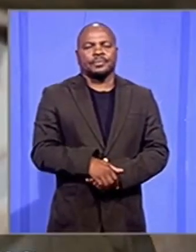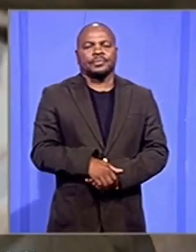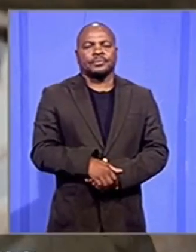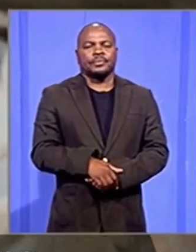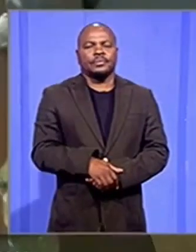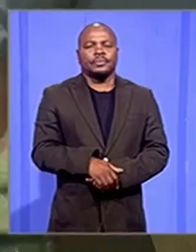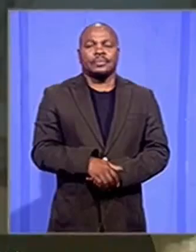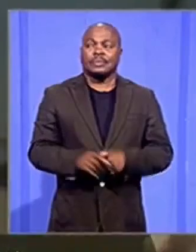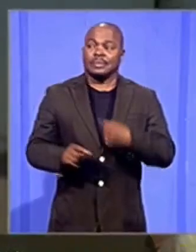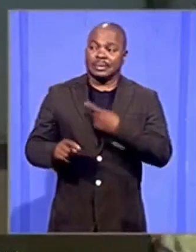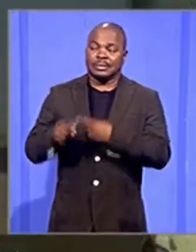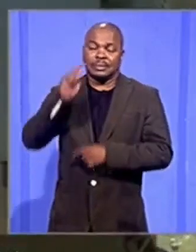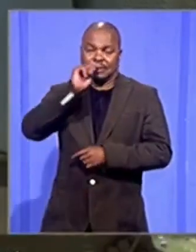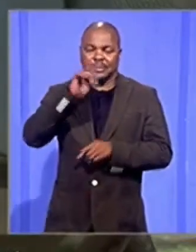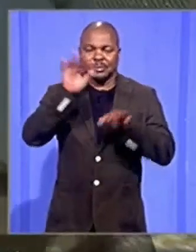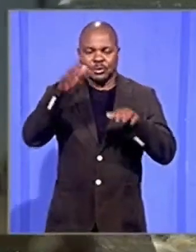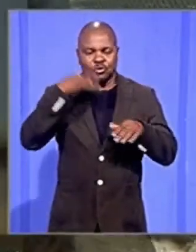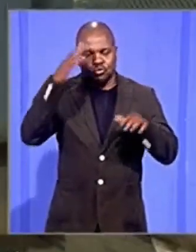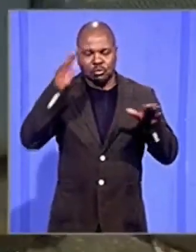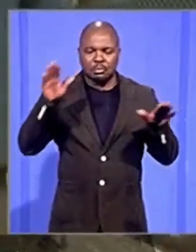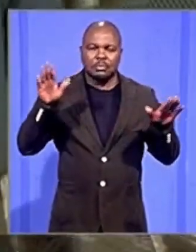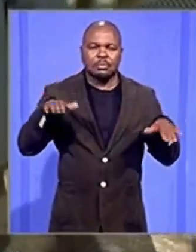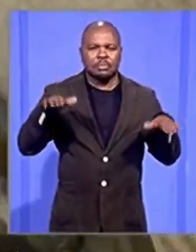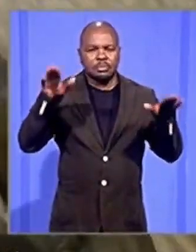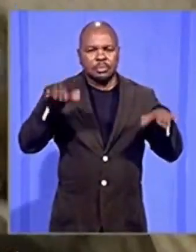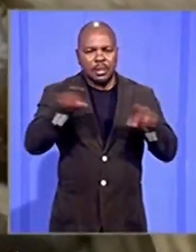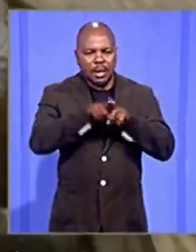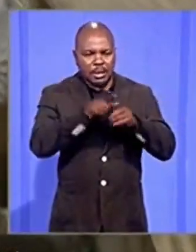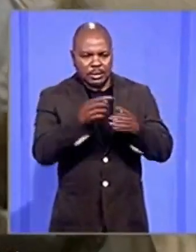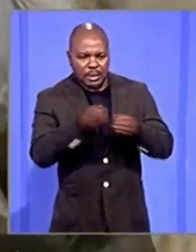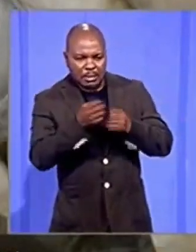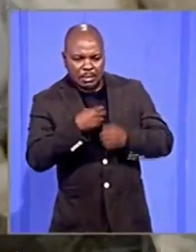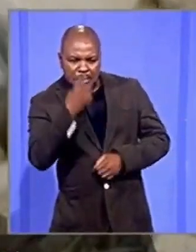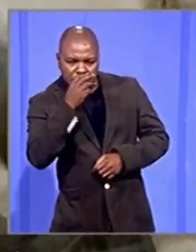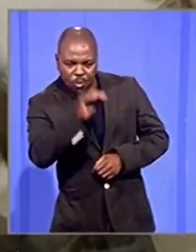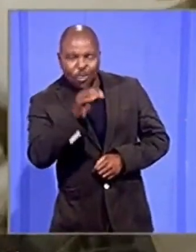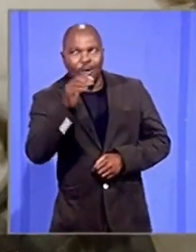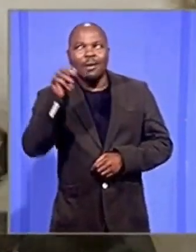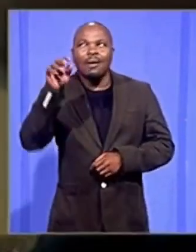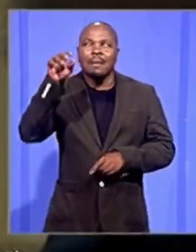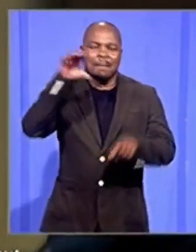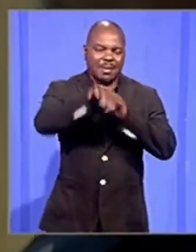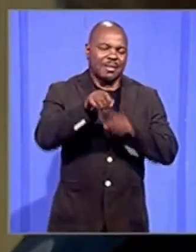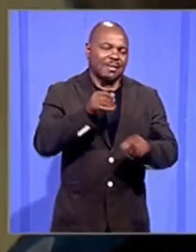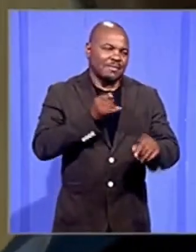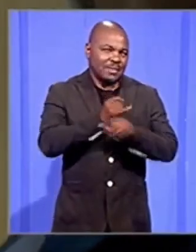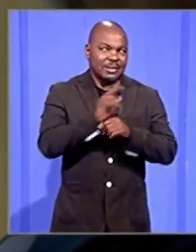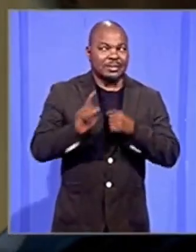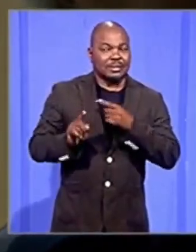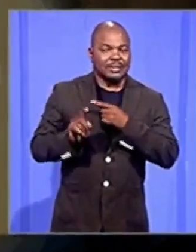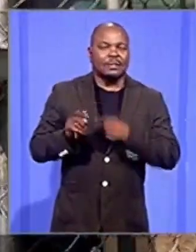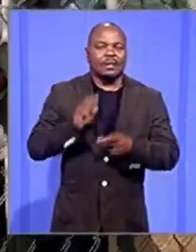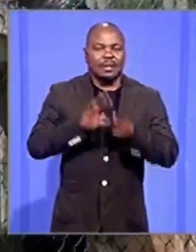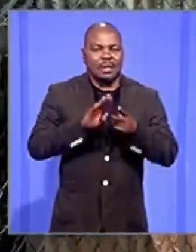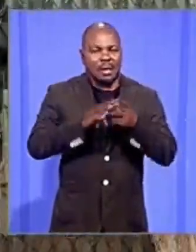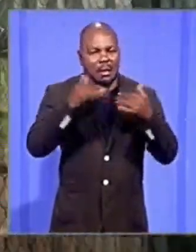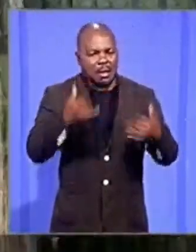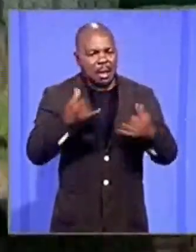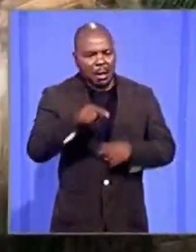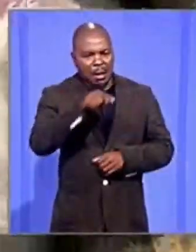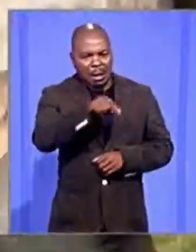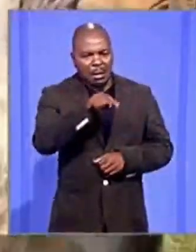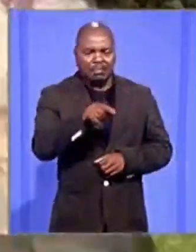Manong a itsege thata ka go rakalla fa go nang le sebodinyana gona, mme jaanong go bonala e kete mofuta o